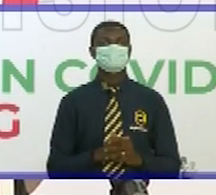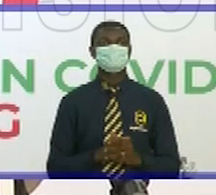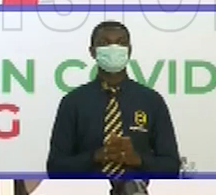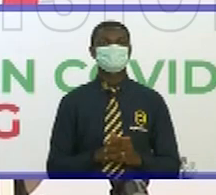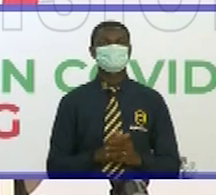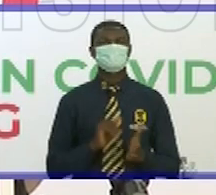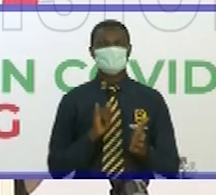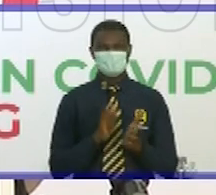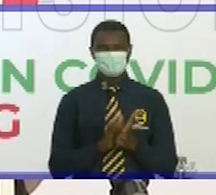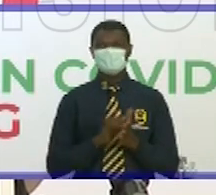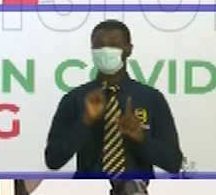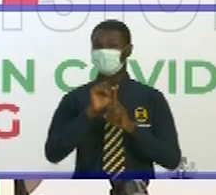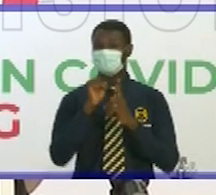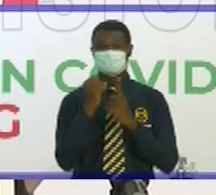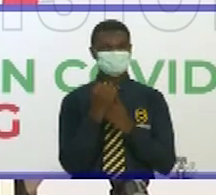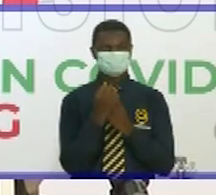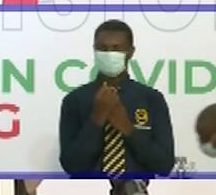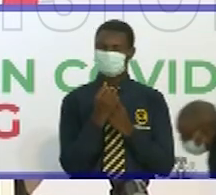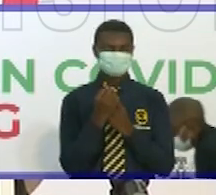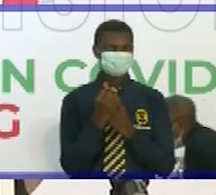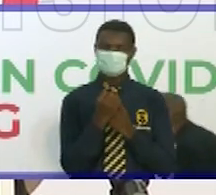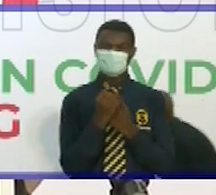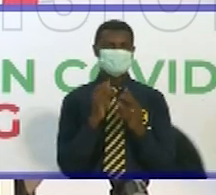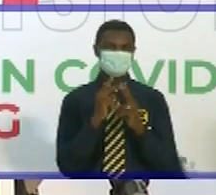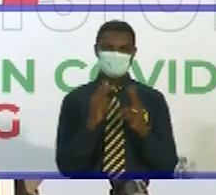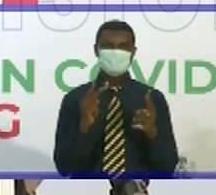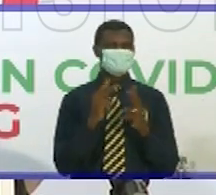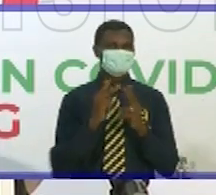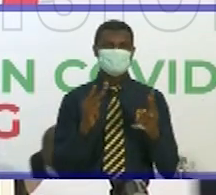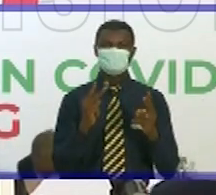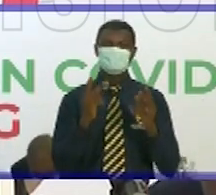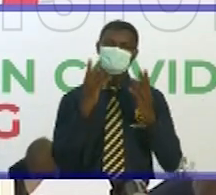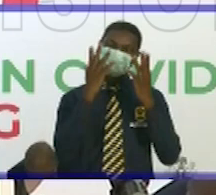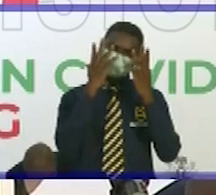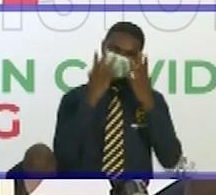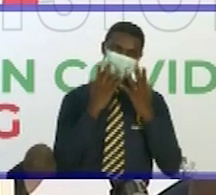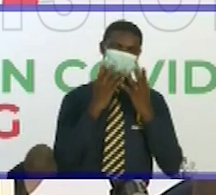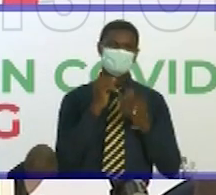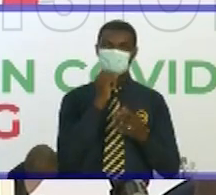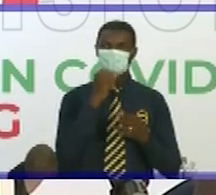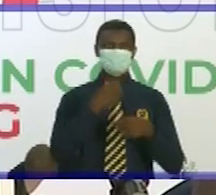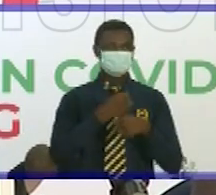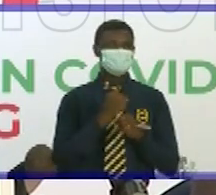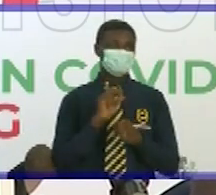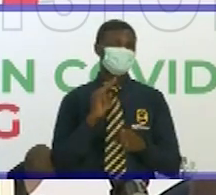irun kan bayi kan to ti o mu ibanuje wa fun